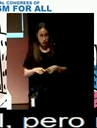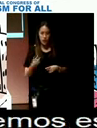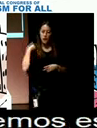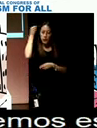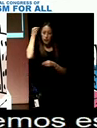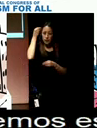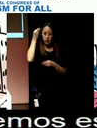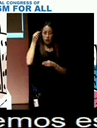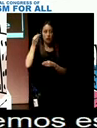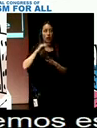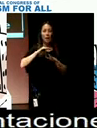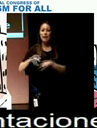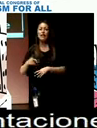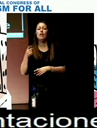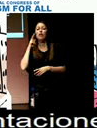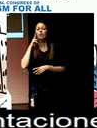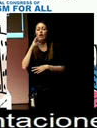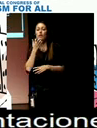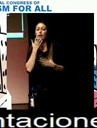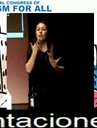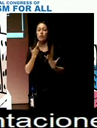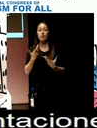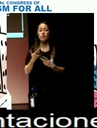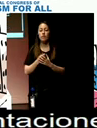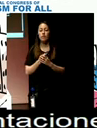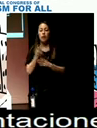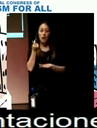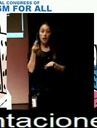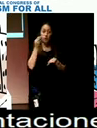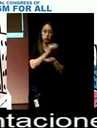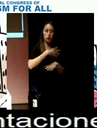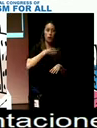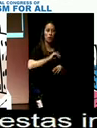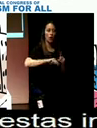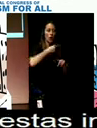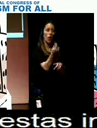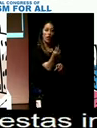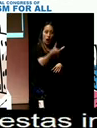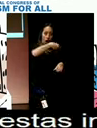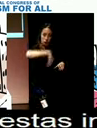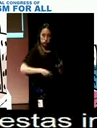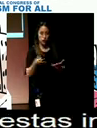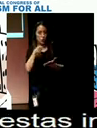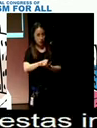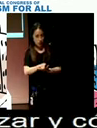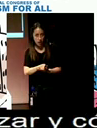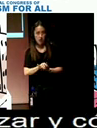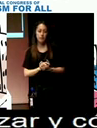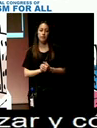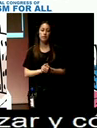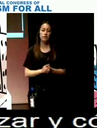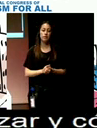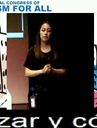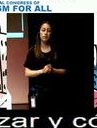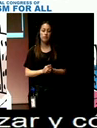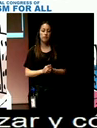can be optimized and how these investments can actually support a flow, and how people from abroad,